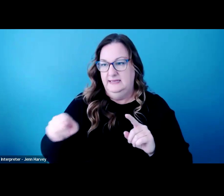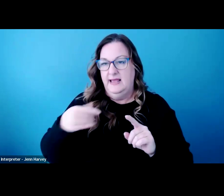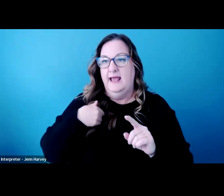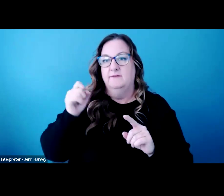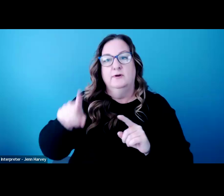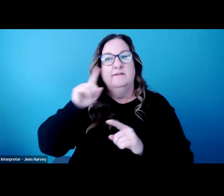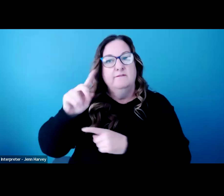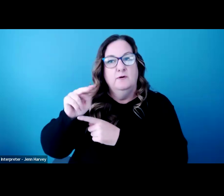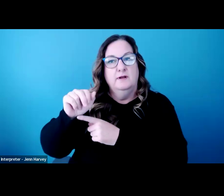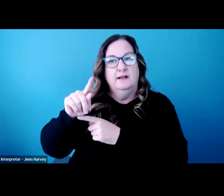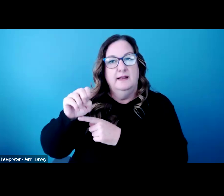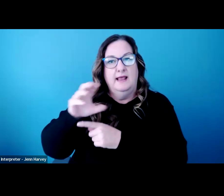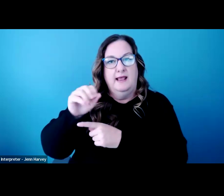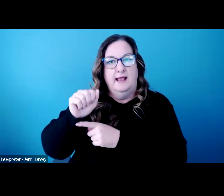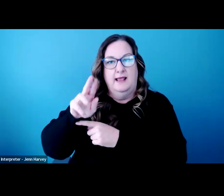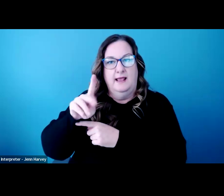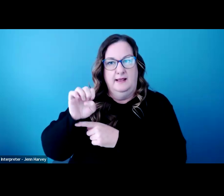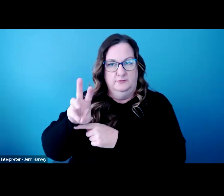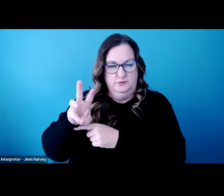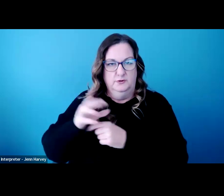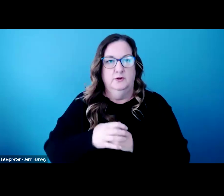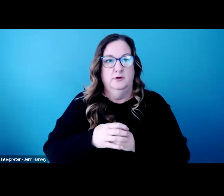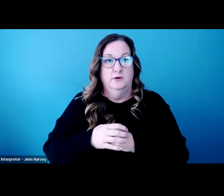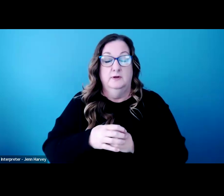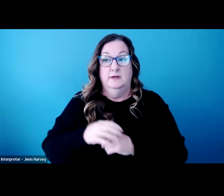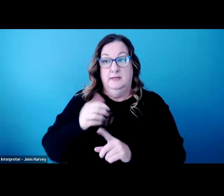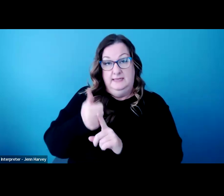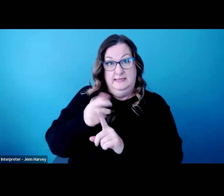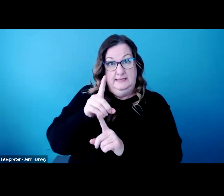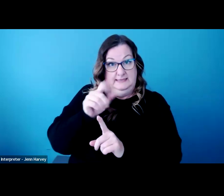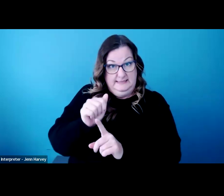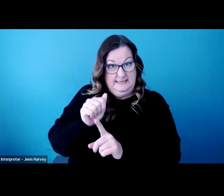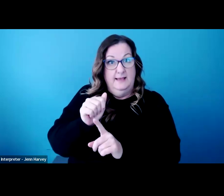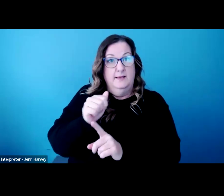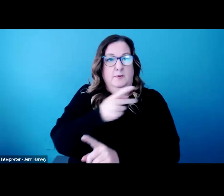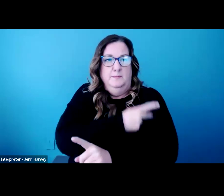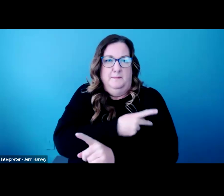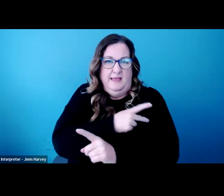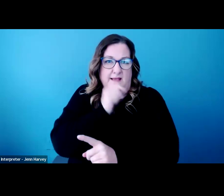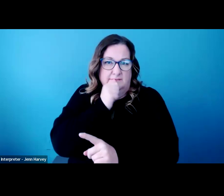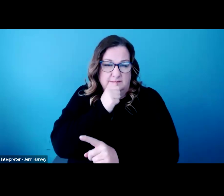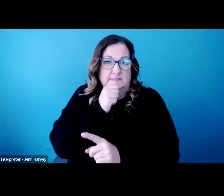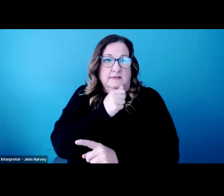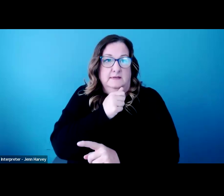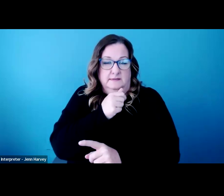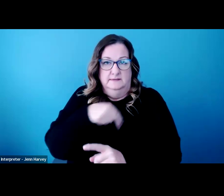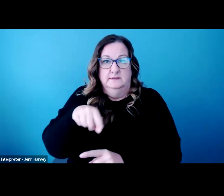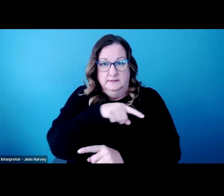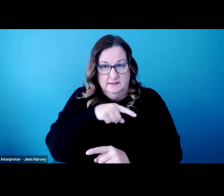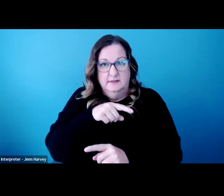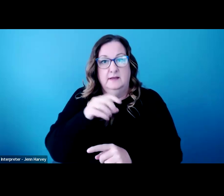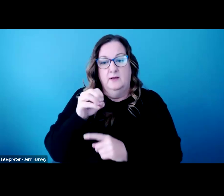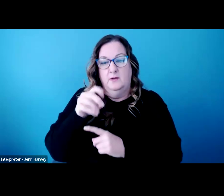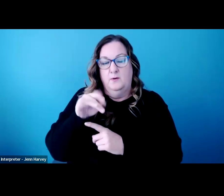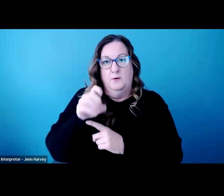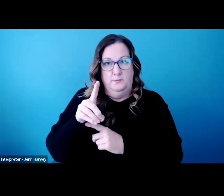read aloud. Disabled chronic pain patients have been the victim of the opioid epidemic. All of the